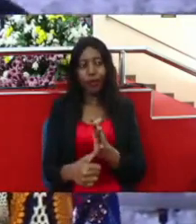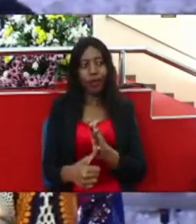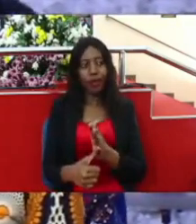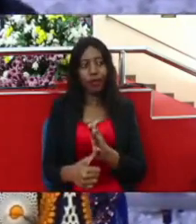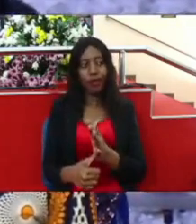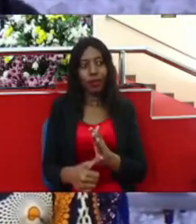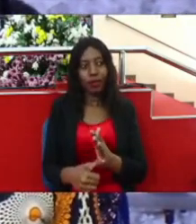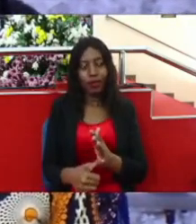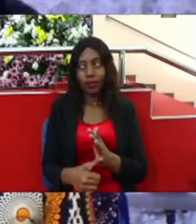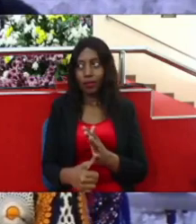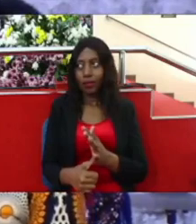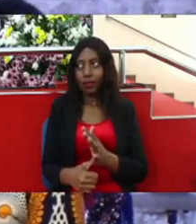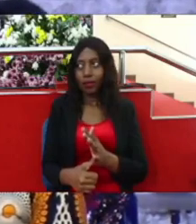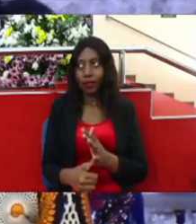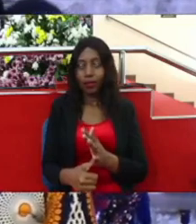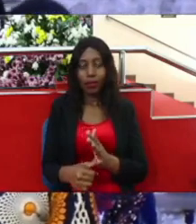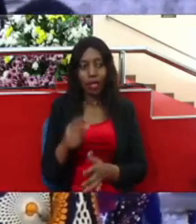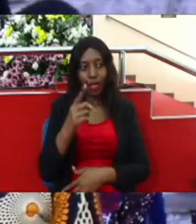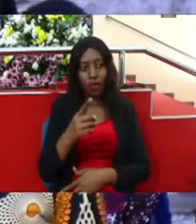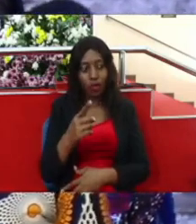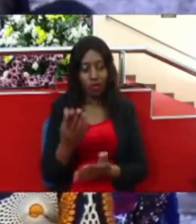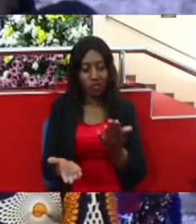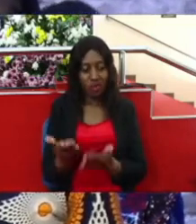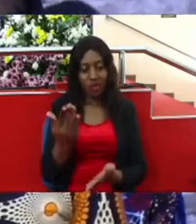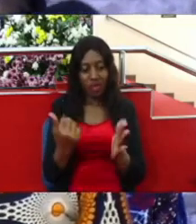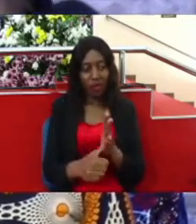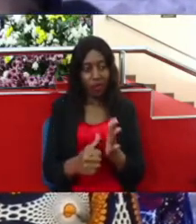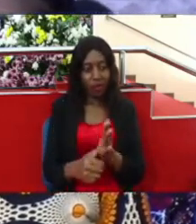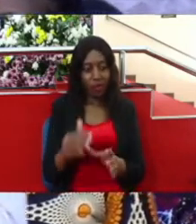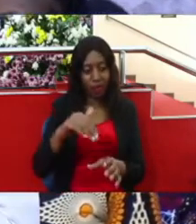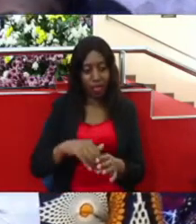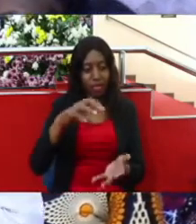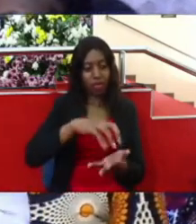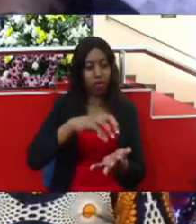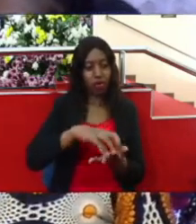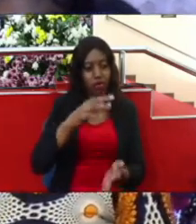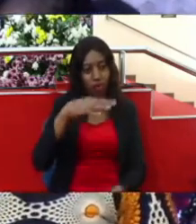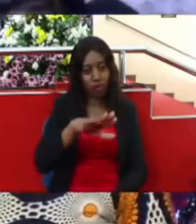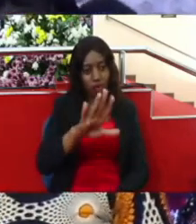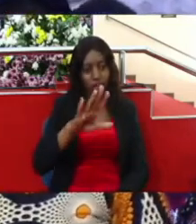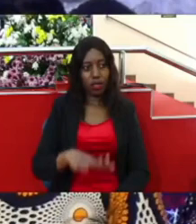problem? Pengine weza. In the situation that you find yourself in. Yawezekana kwamba wewe ndio shida katika hiyo hali ambayo unajikuta.